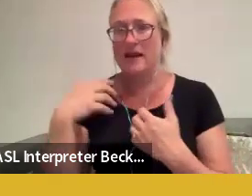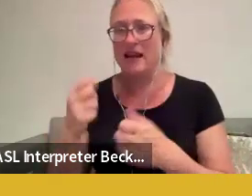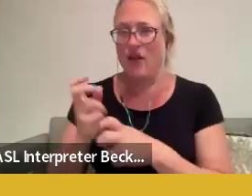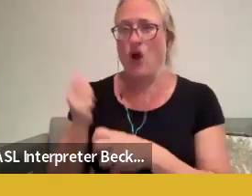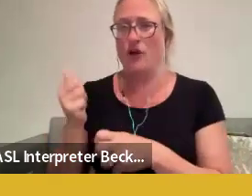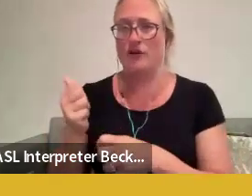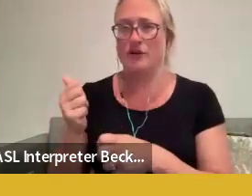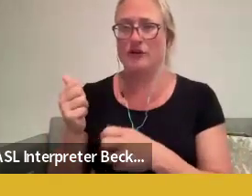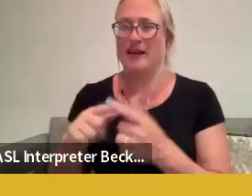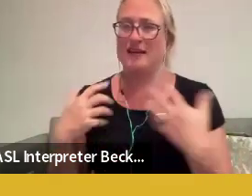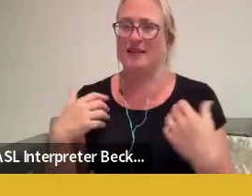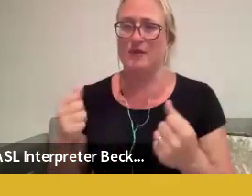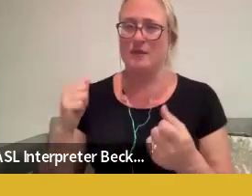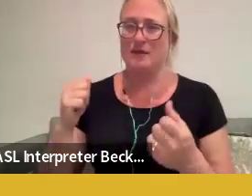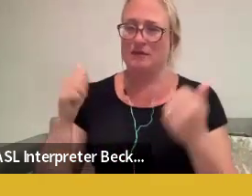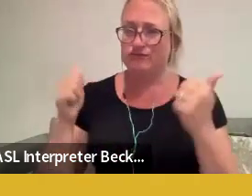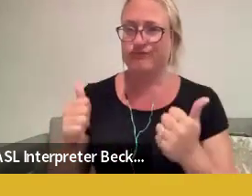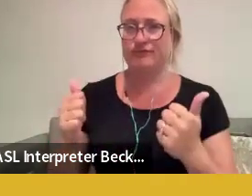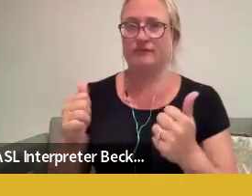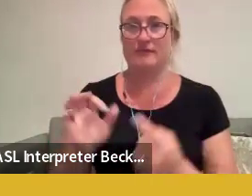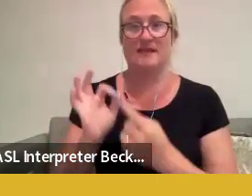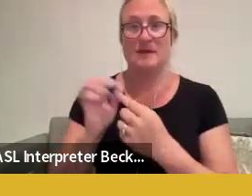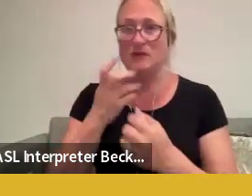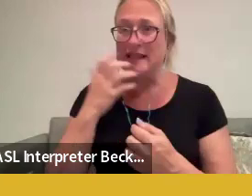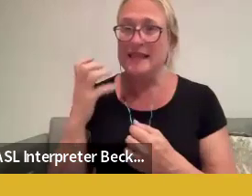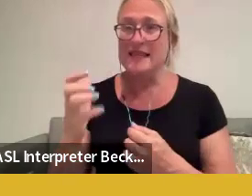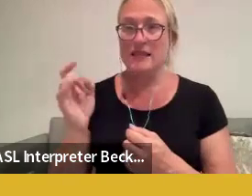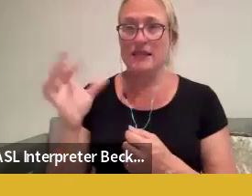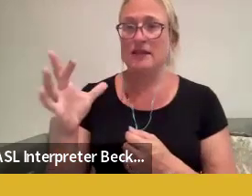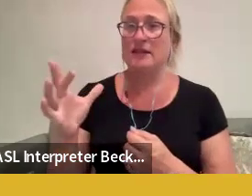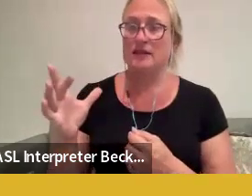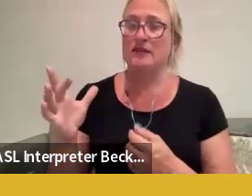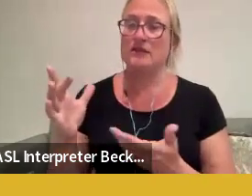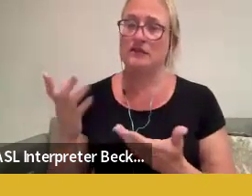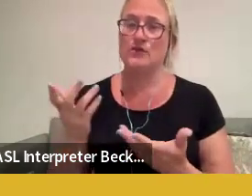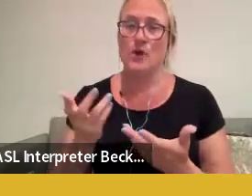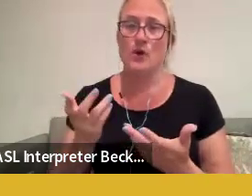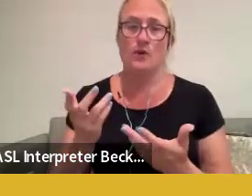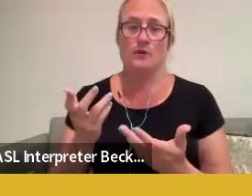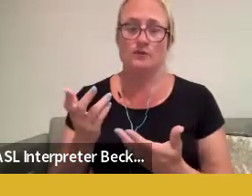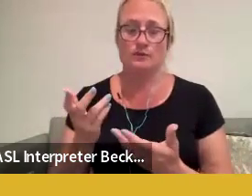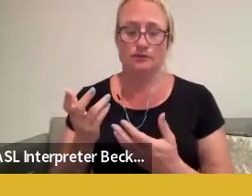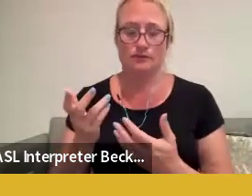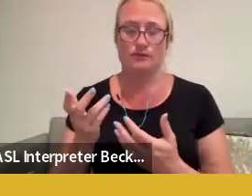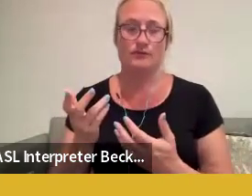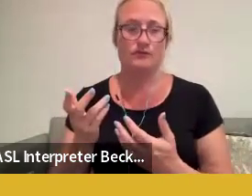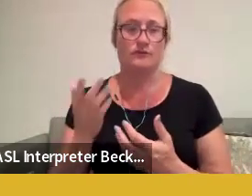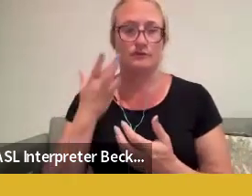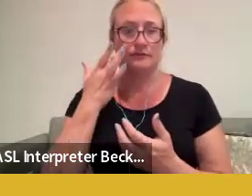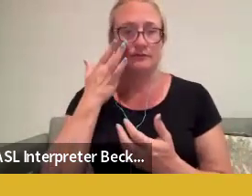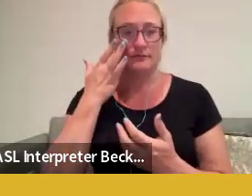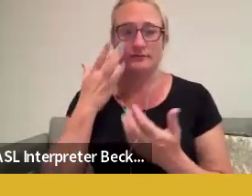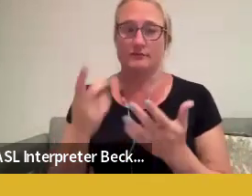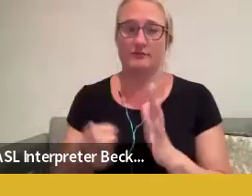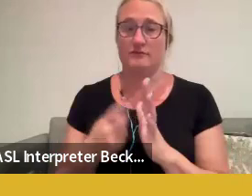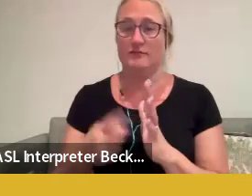well being, especially when it's extremely hot outside and needs to and you're not able